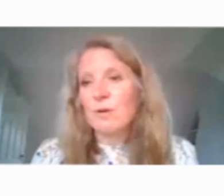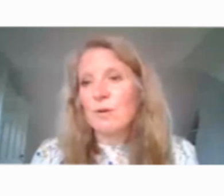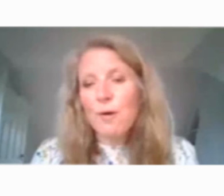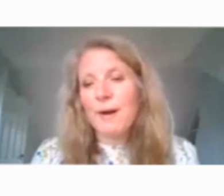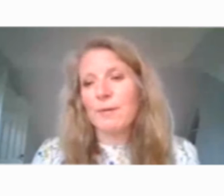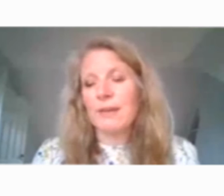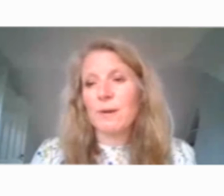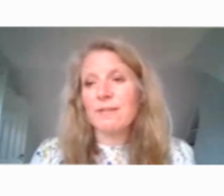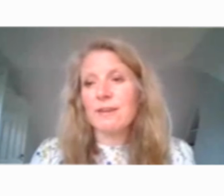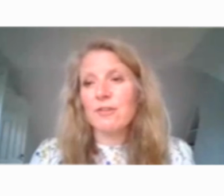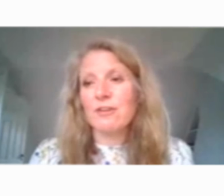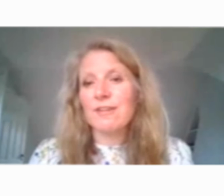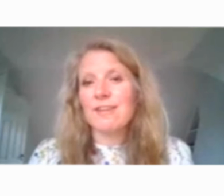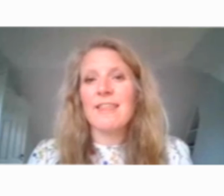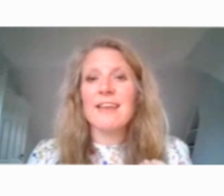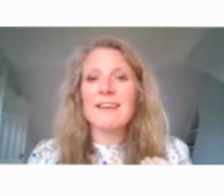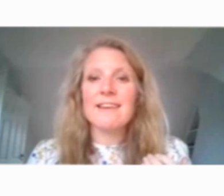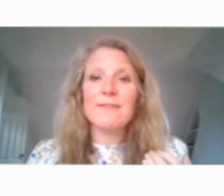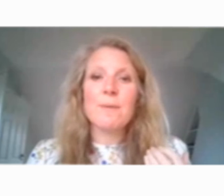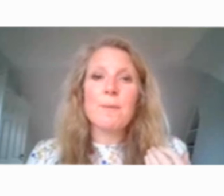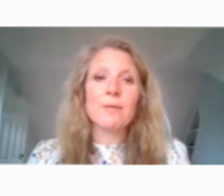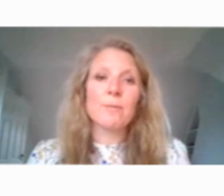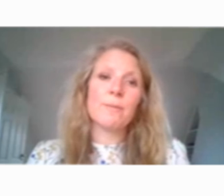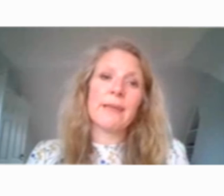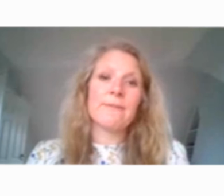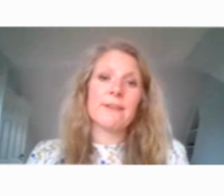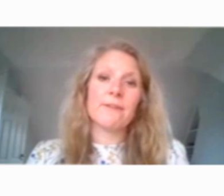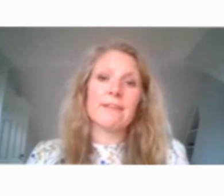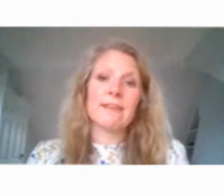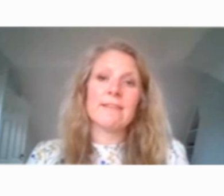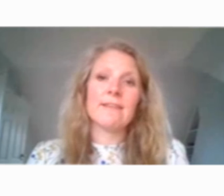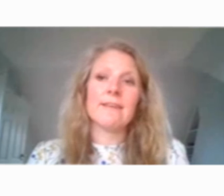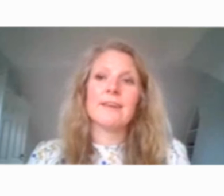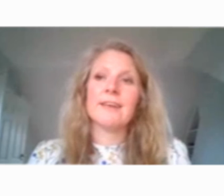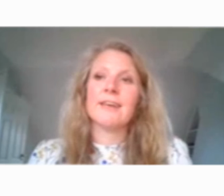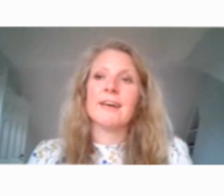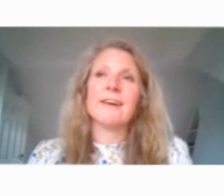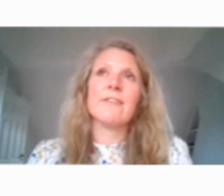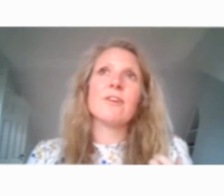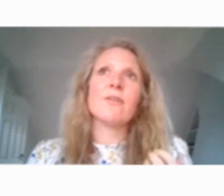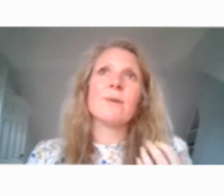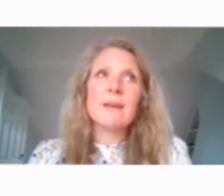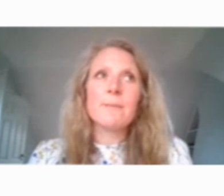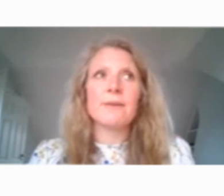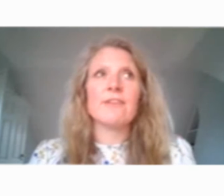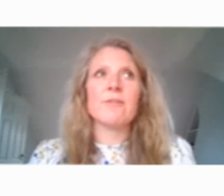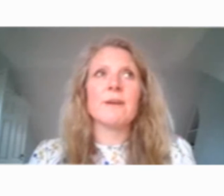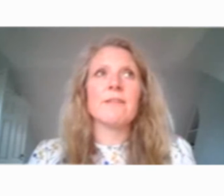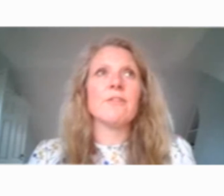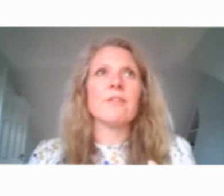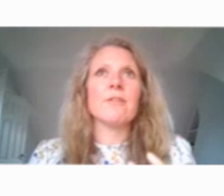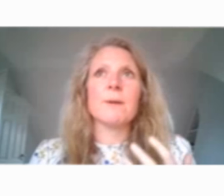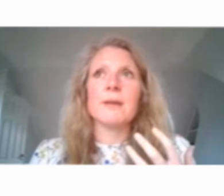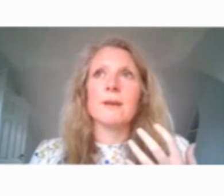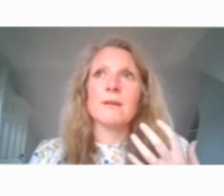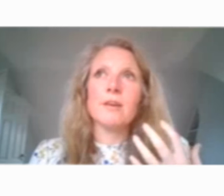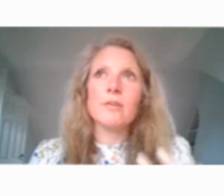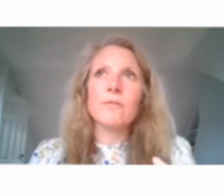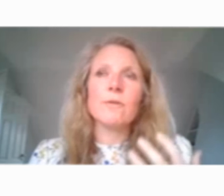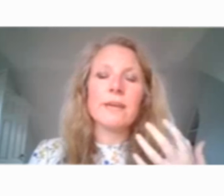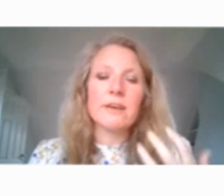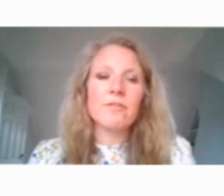that we often talk about with nature-based solutions is that they can deliver multiple benefits for cities. So we think about nature-based solutions as